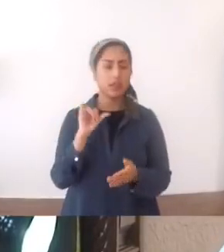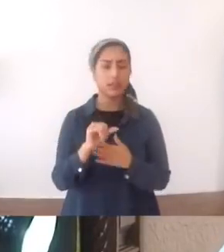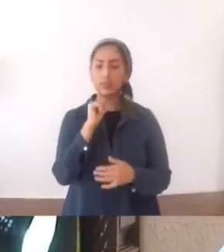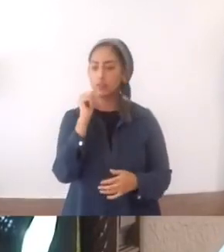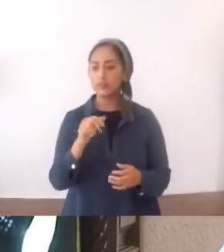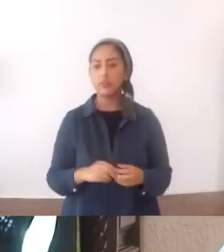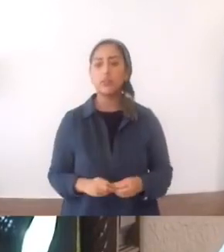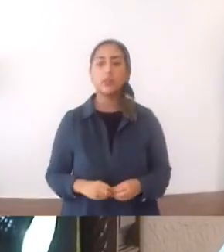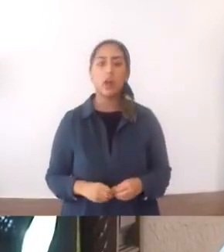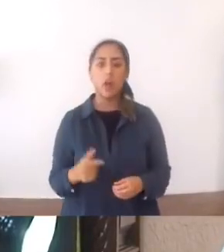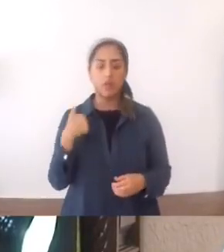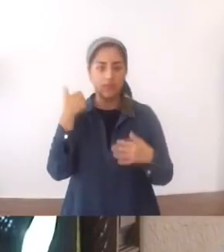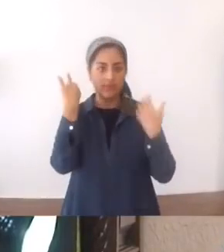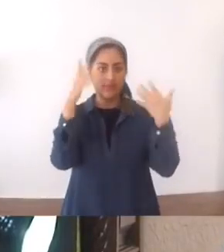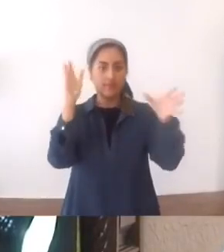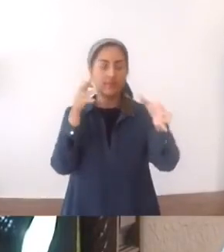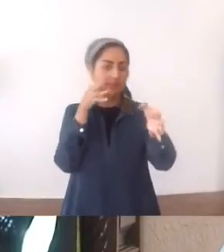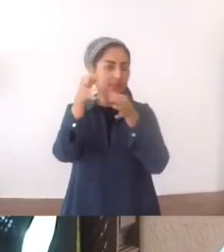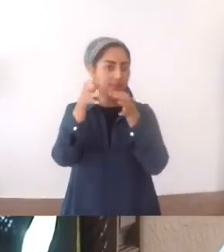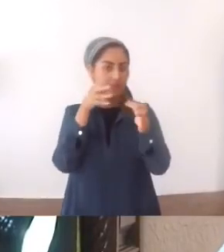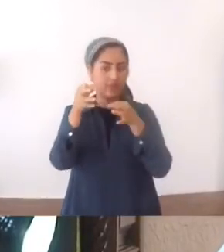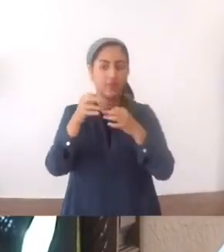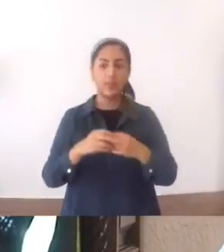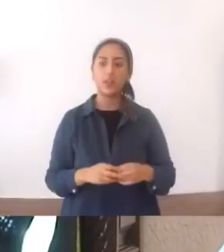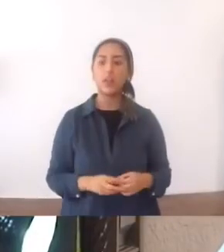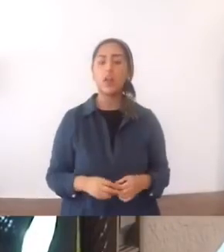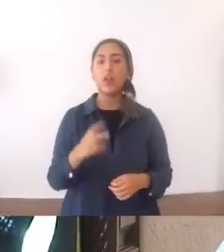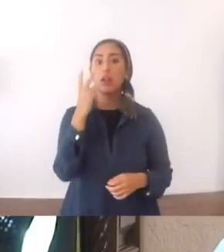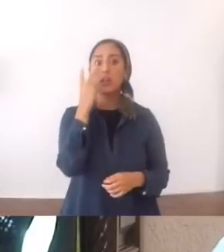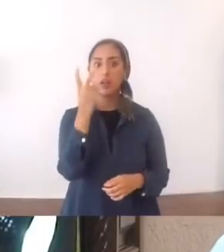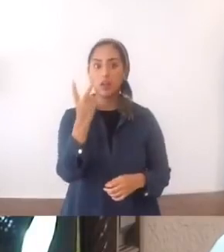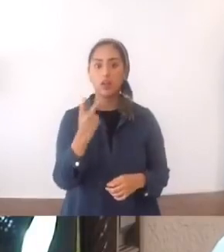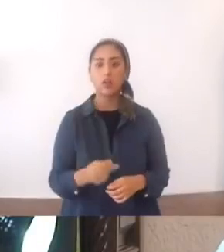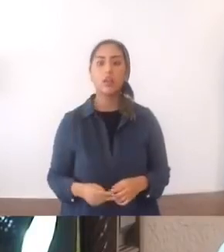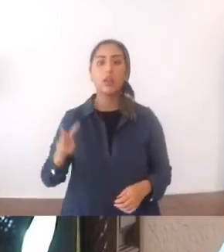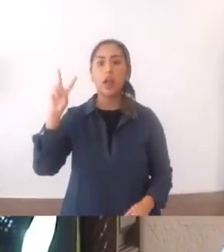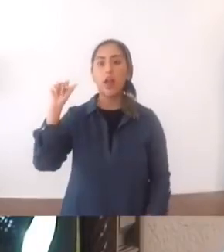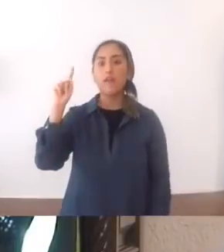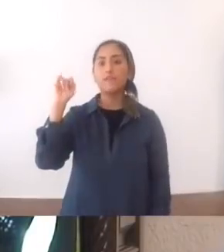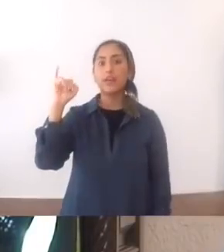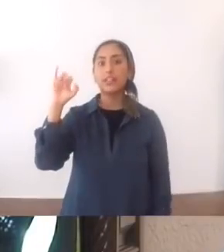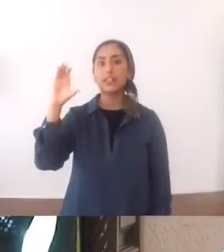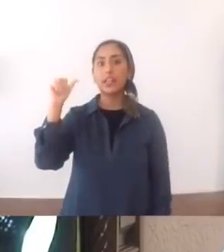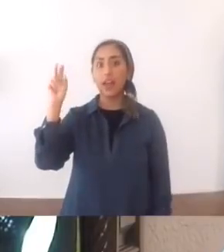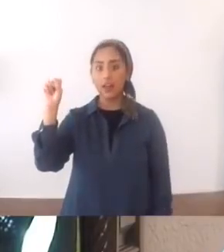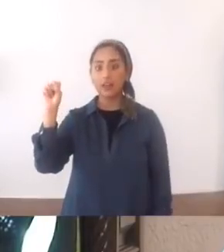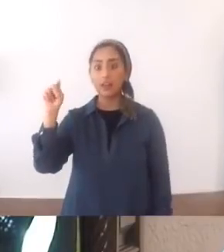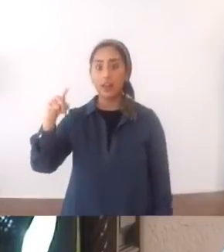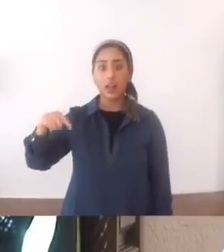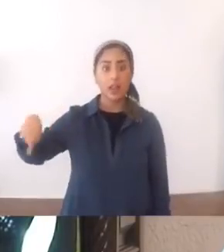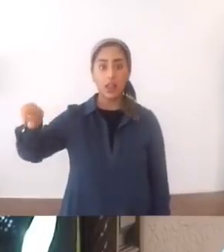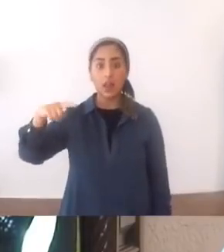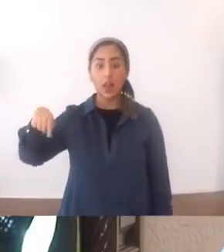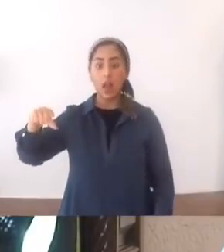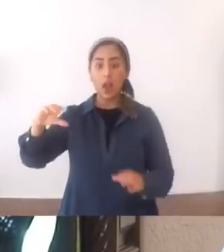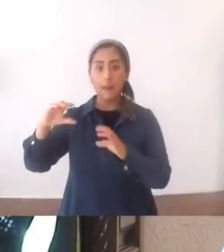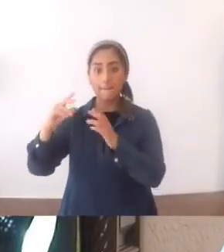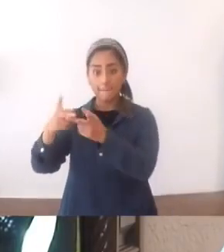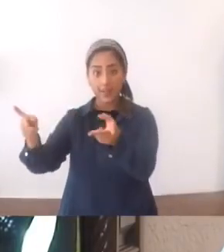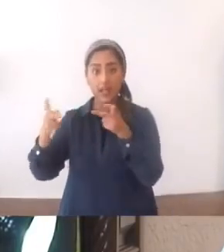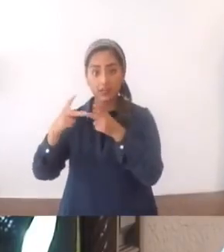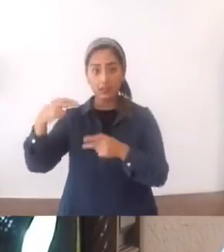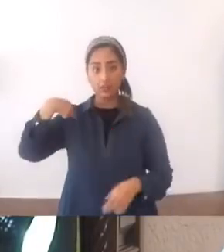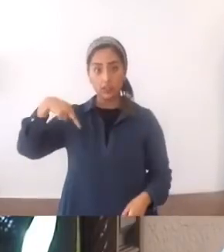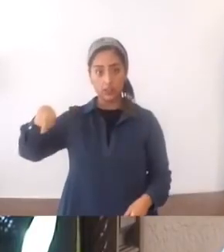a no es well así. dressed, but no, it's not Ya lo like that. expliqué, I've already explained it. vean ustedes, el Vaticano Look, the Vatican es un